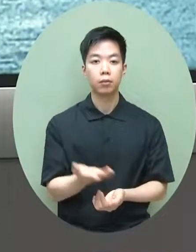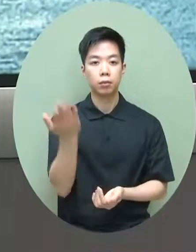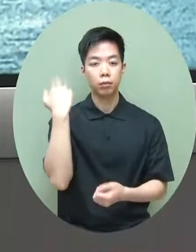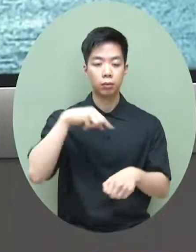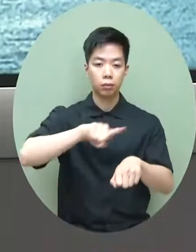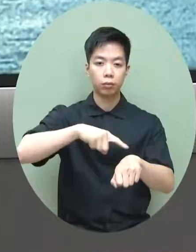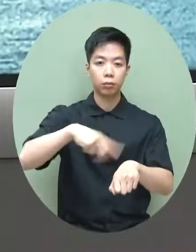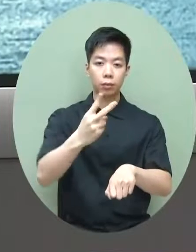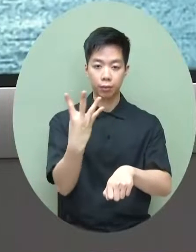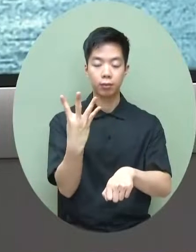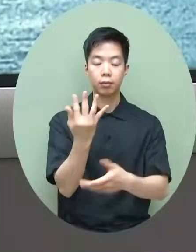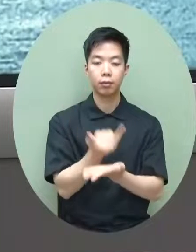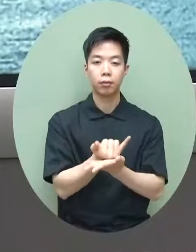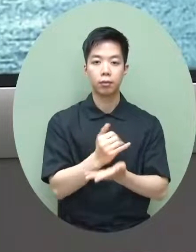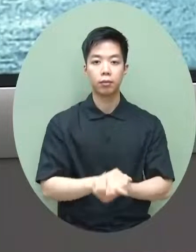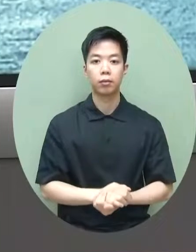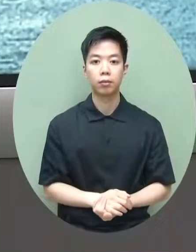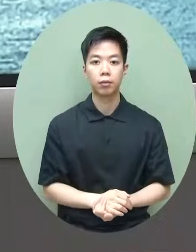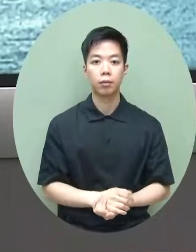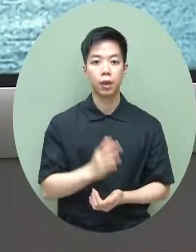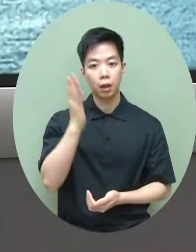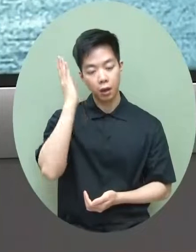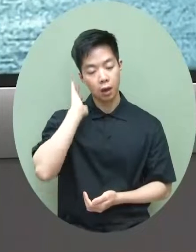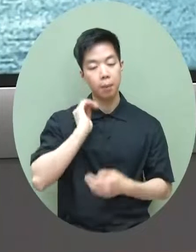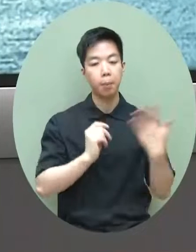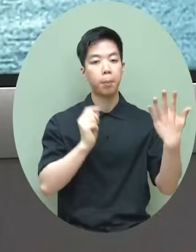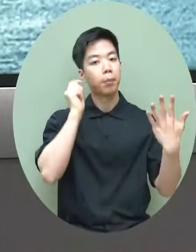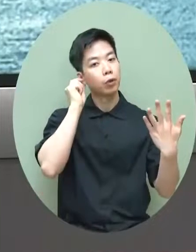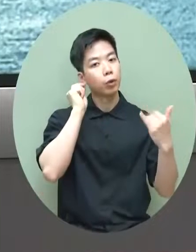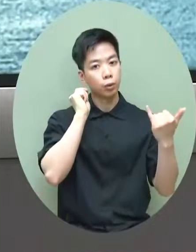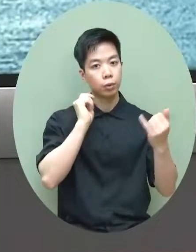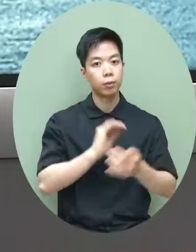passed away in the past 24 hours, namely 5 males, 6